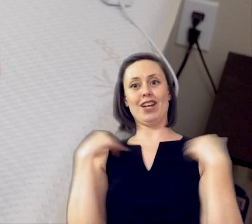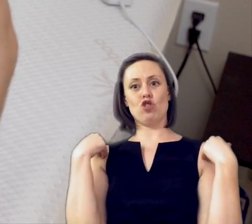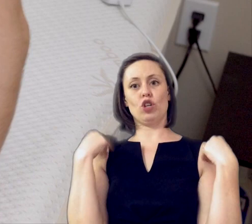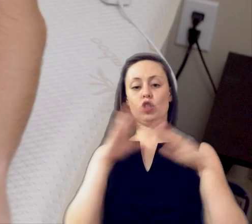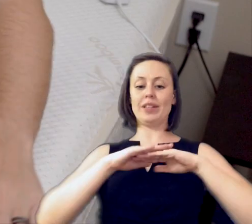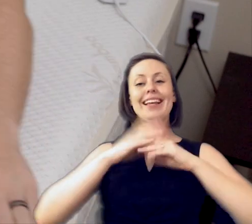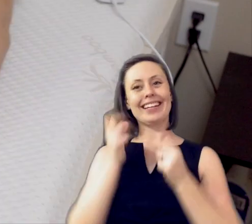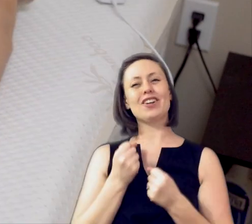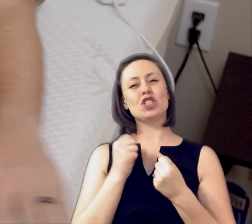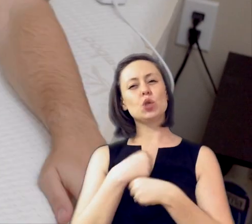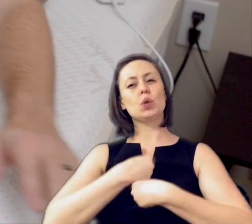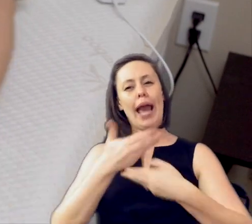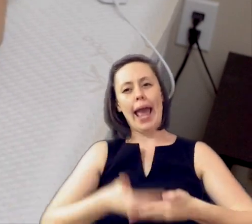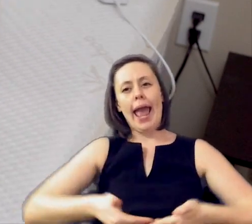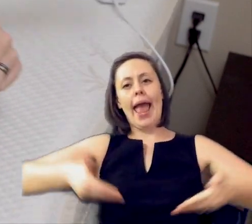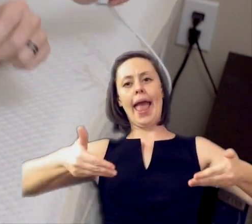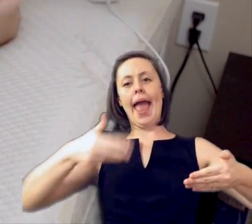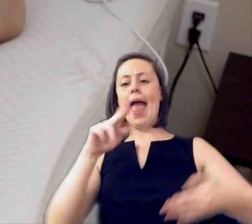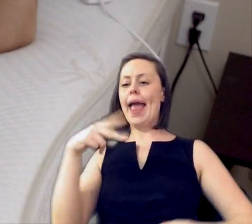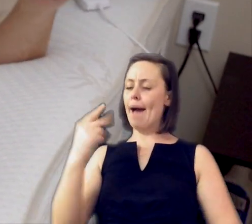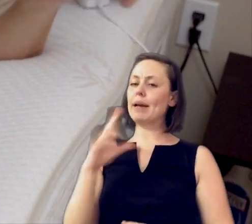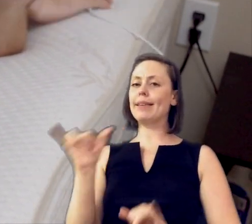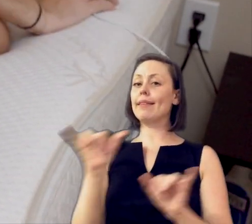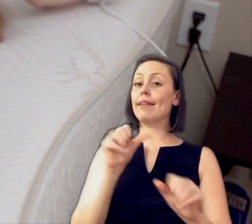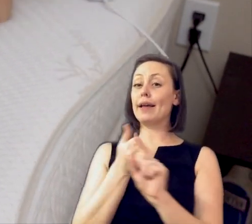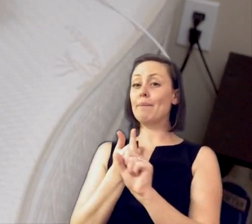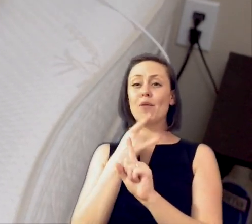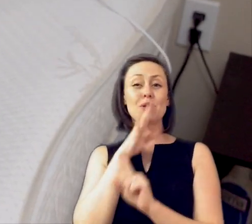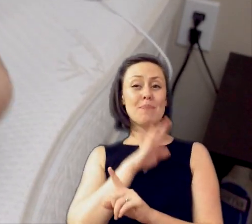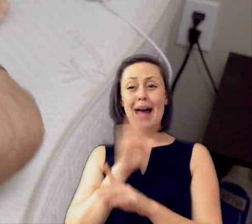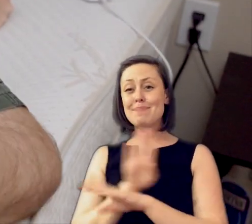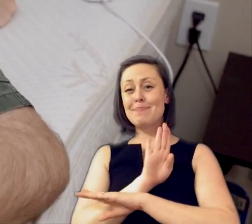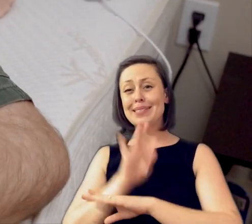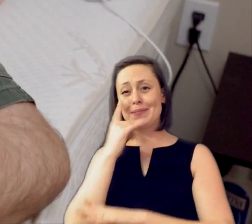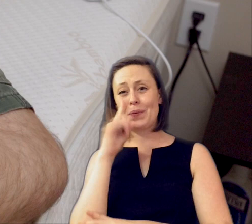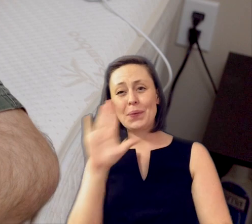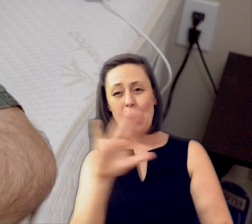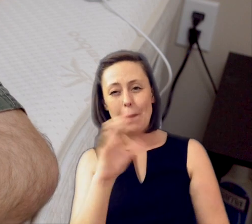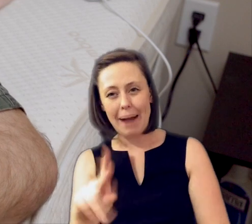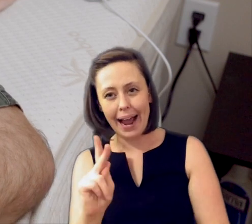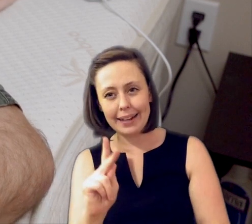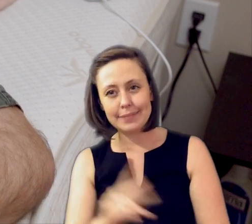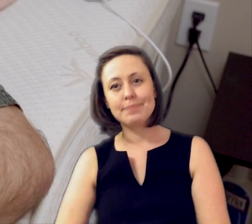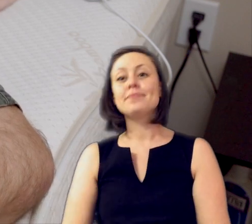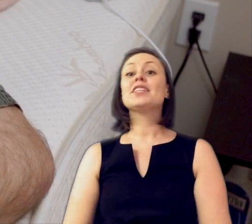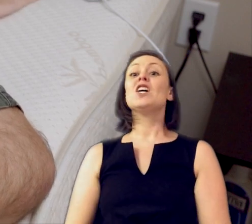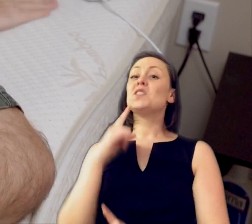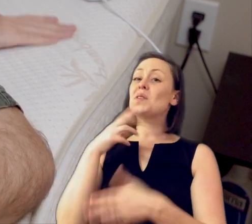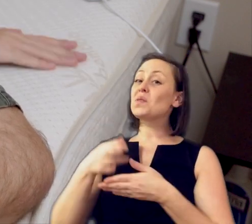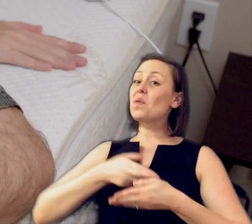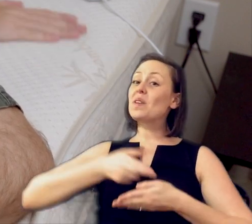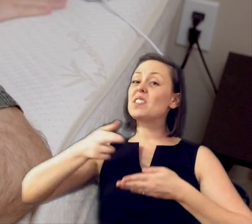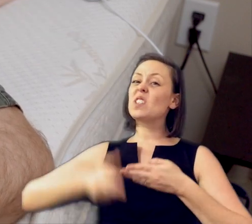And this is going to create a hammock-like effect, which is bad business for your back. So this is going to result in some